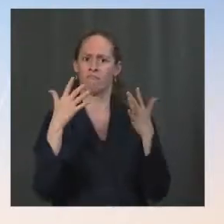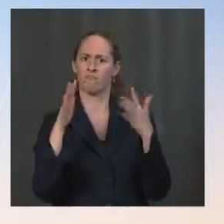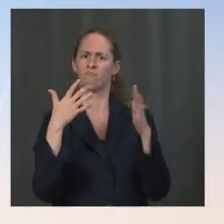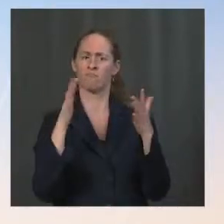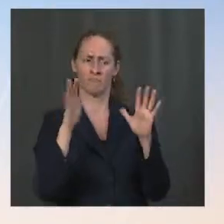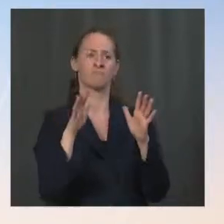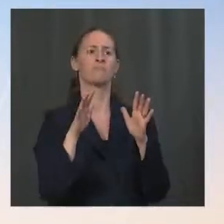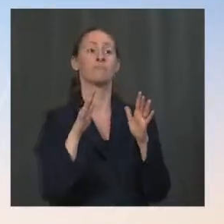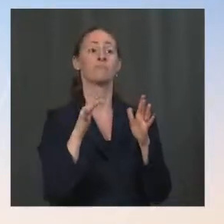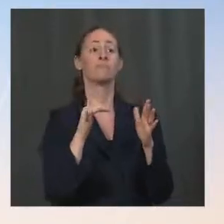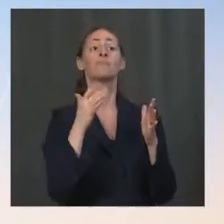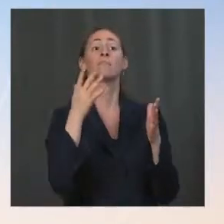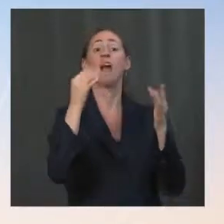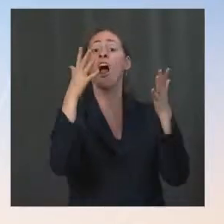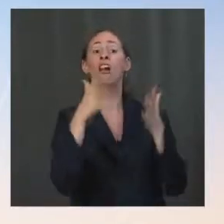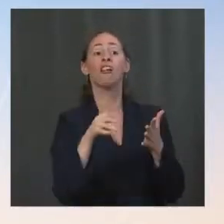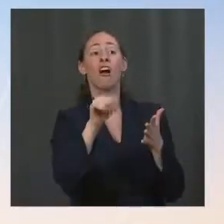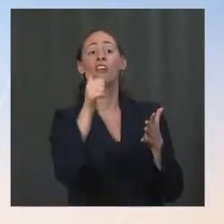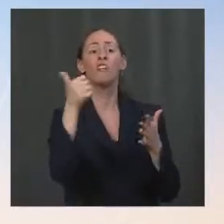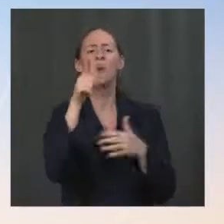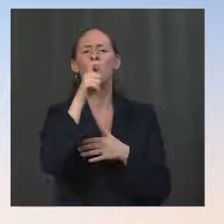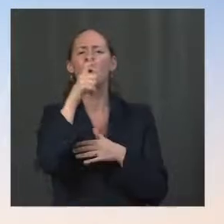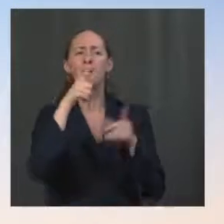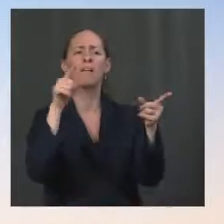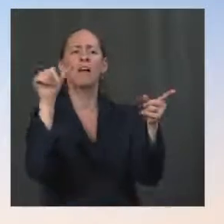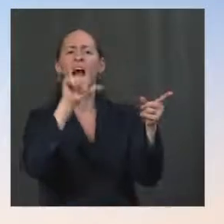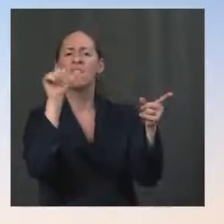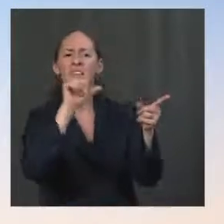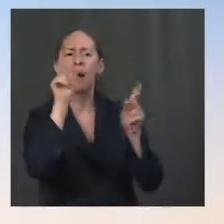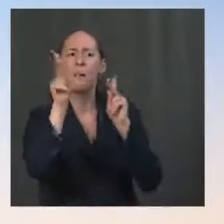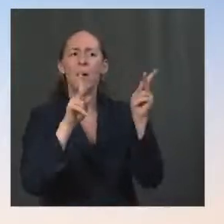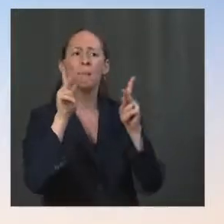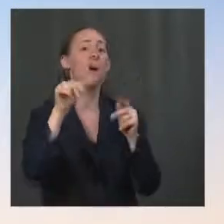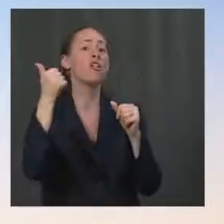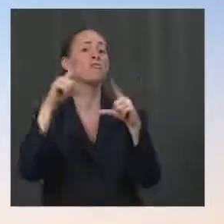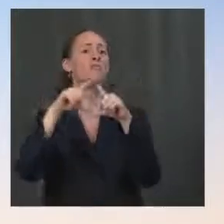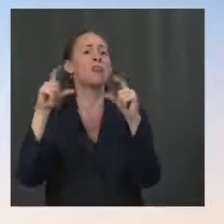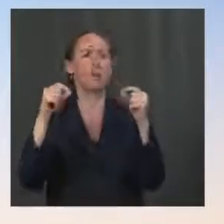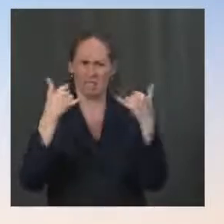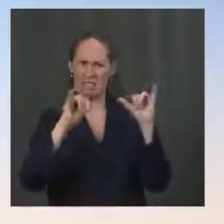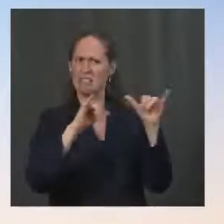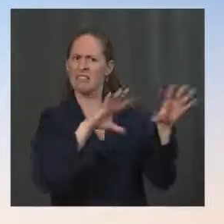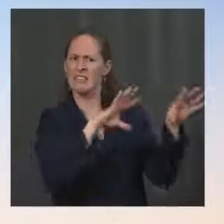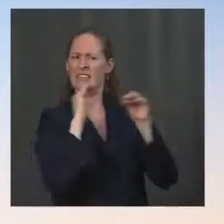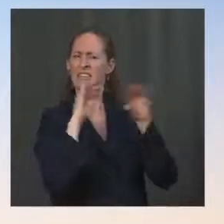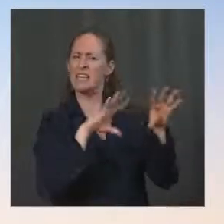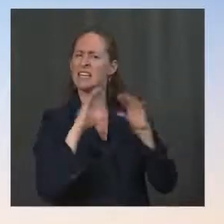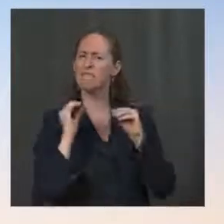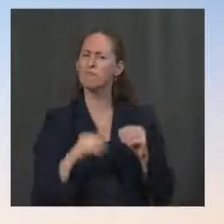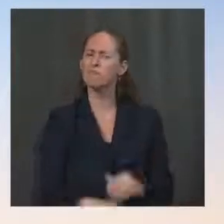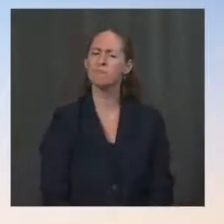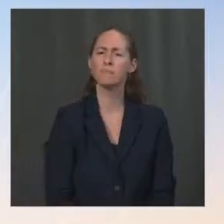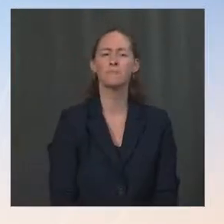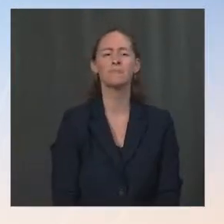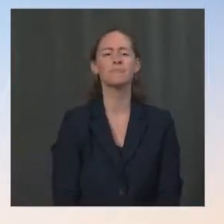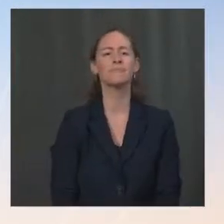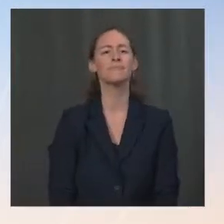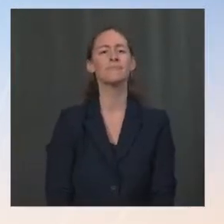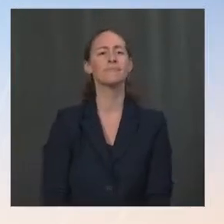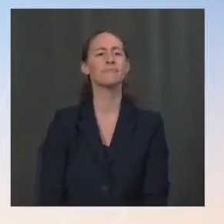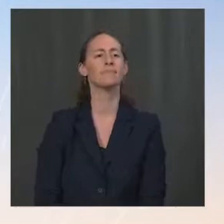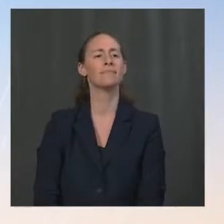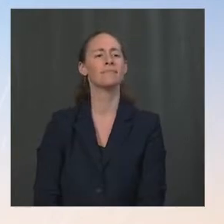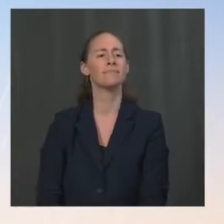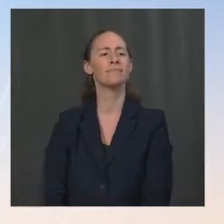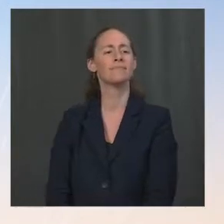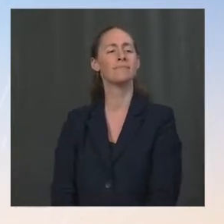Afghans, were green card holders, were others, so they are still getting out of the country. Yes, go ahead. The administration, the Biden administration, is filled